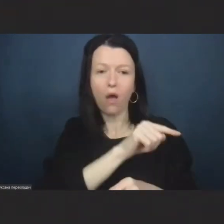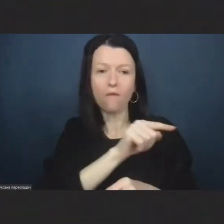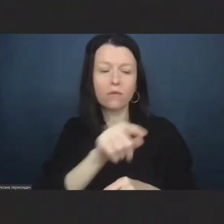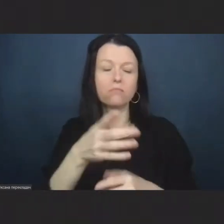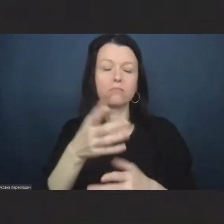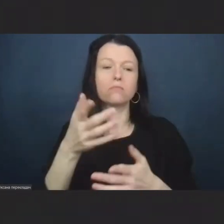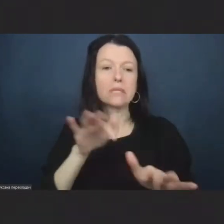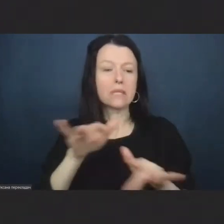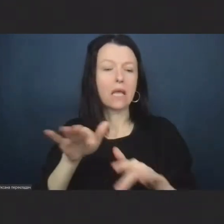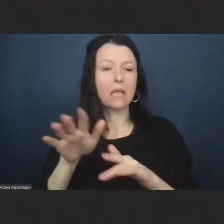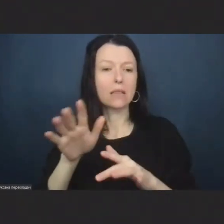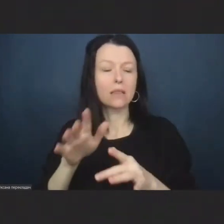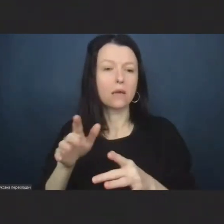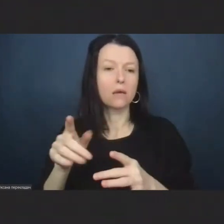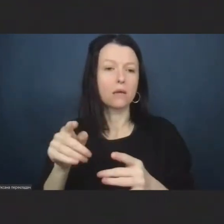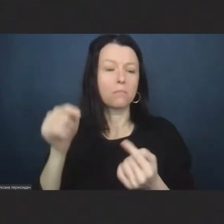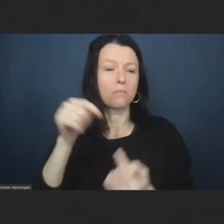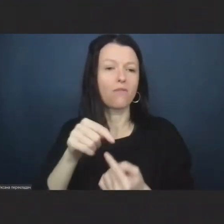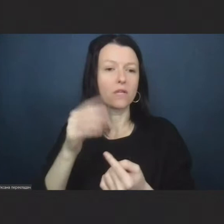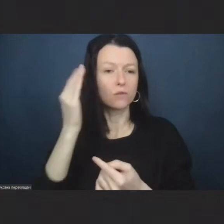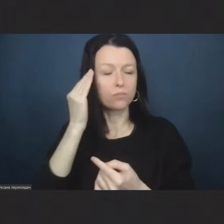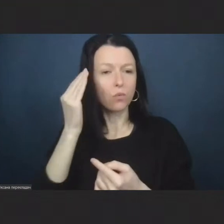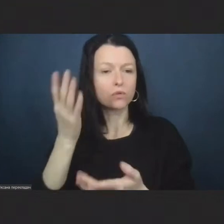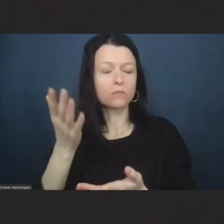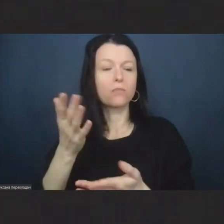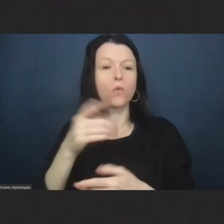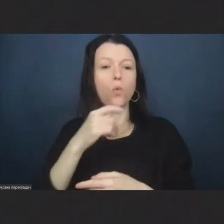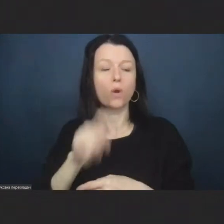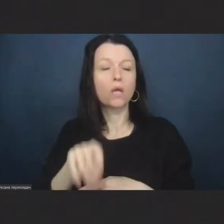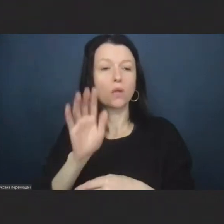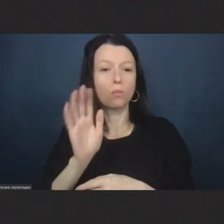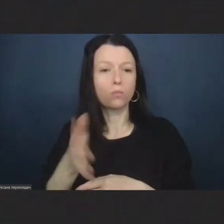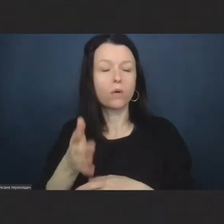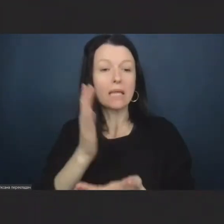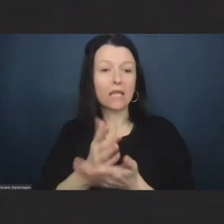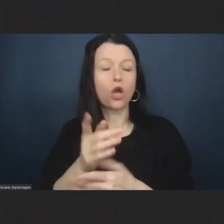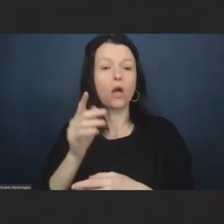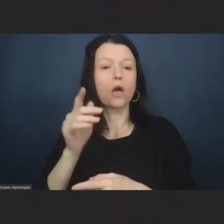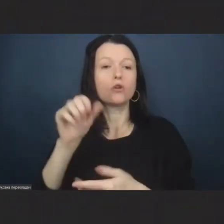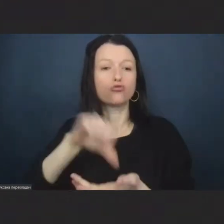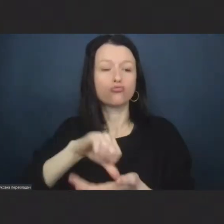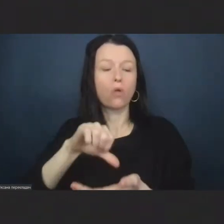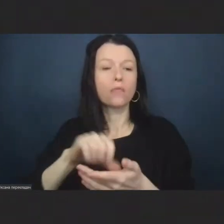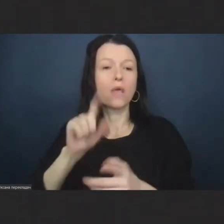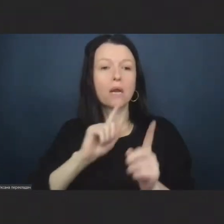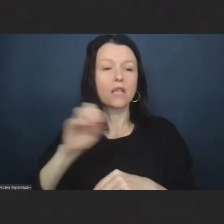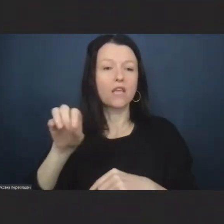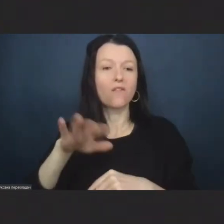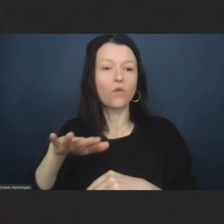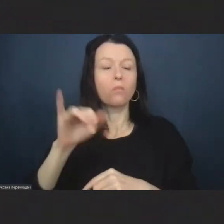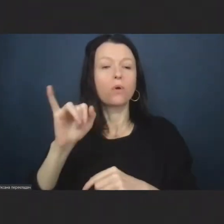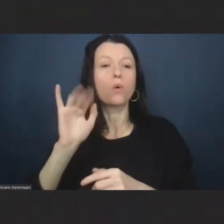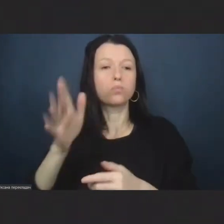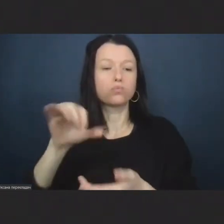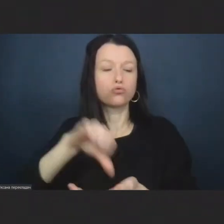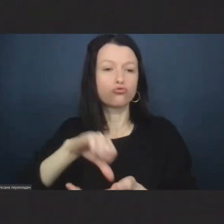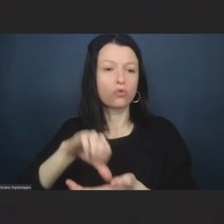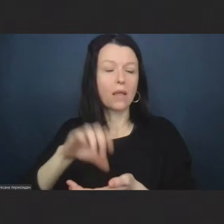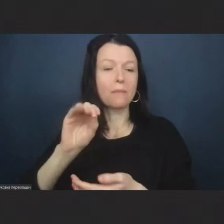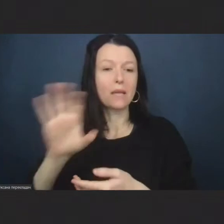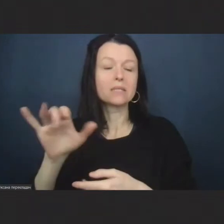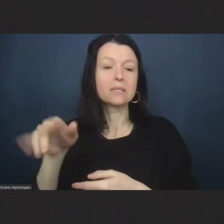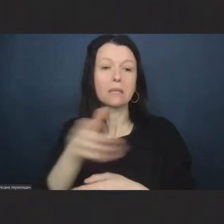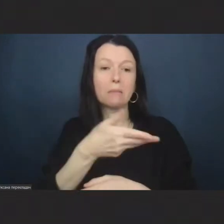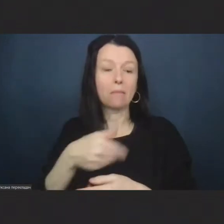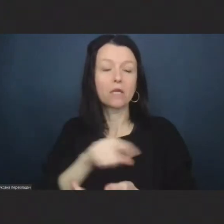oblige the countries to follow them. And a member of the Council of Europe will eventually be a member